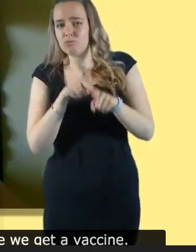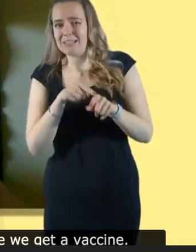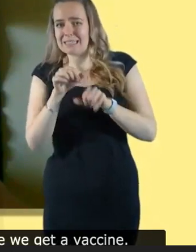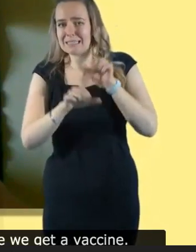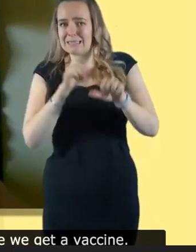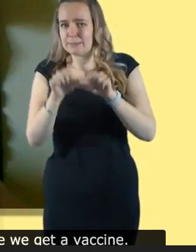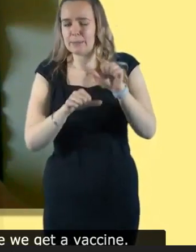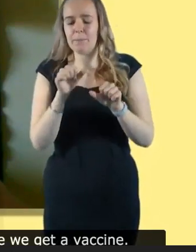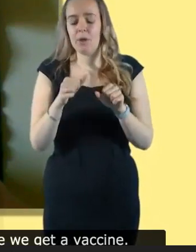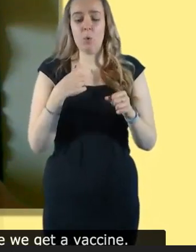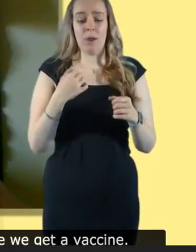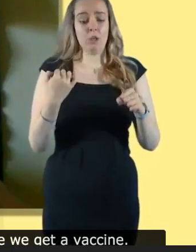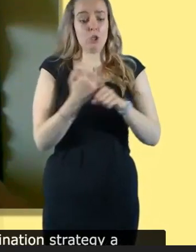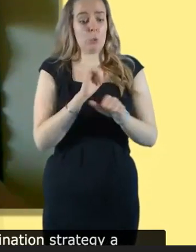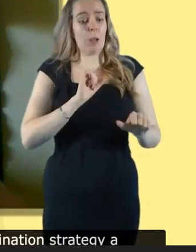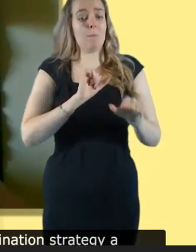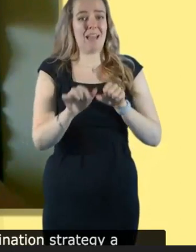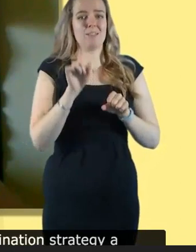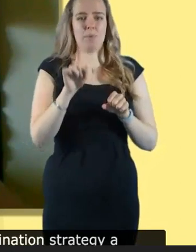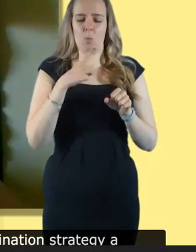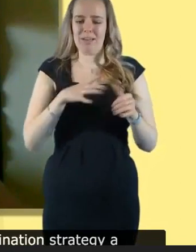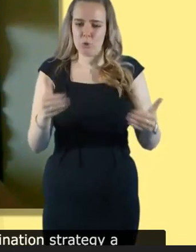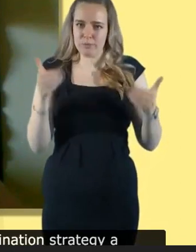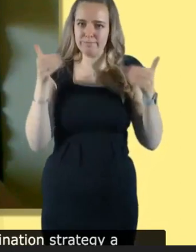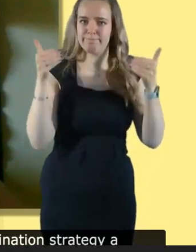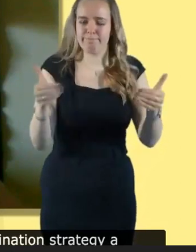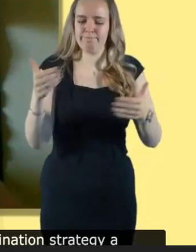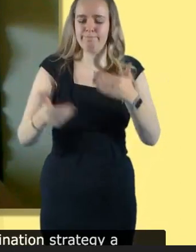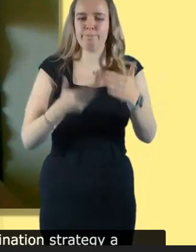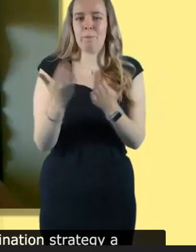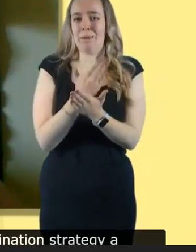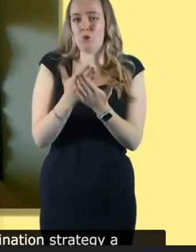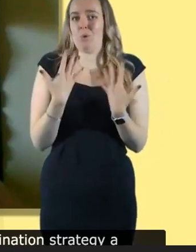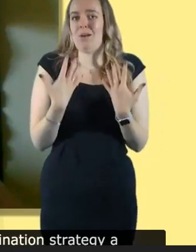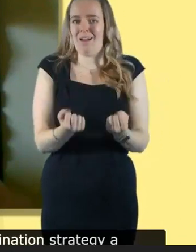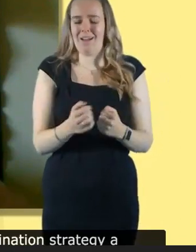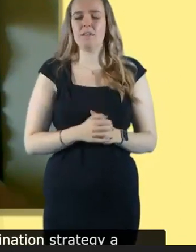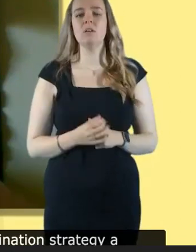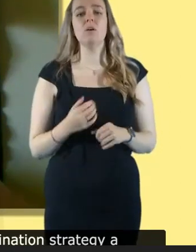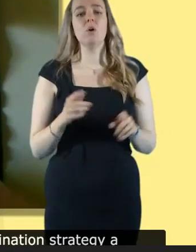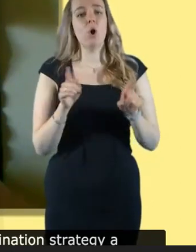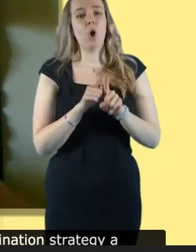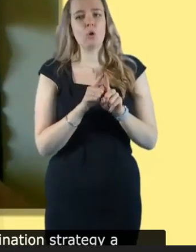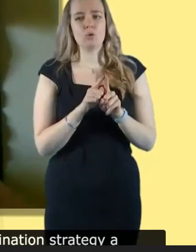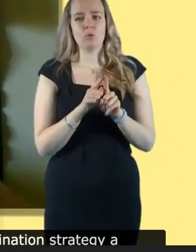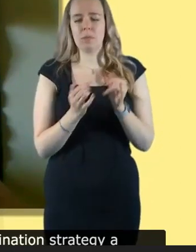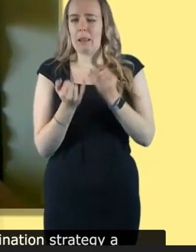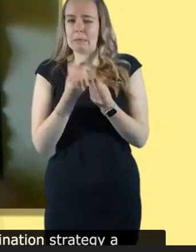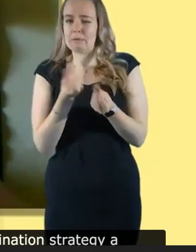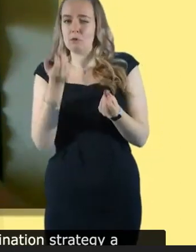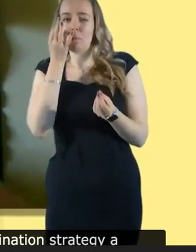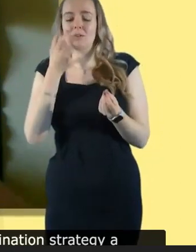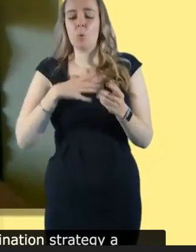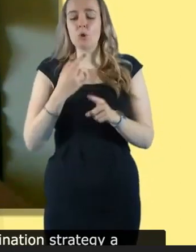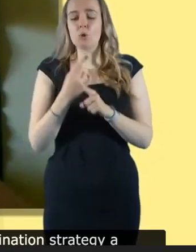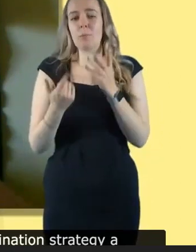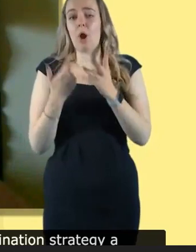that, but we need to go further in making sure we have one. I also want to take the last 2 minutes to talk about the other subject that's